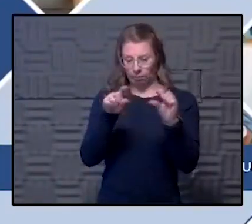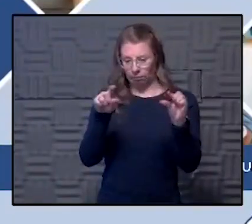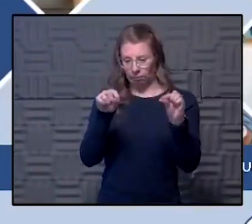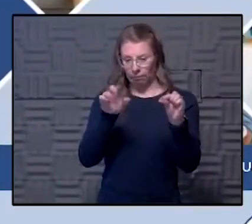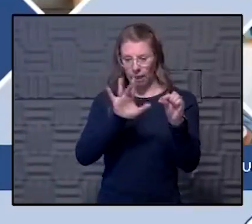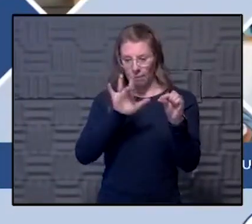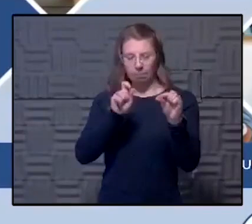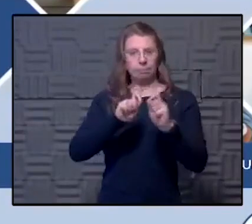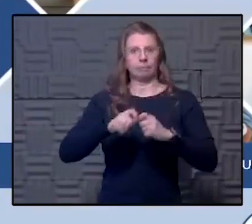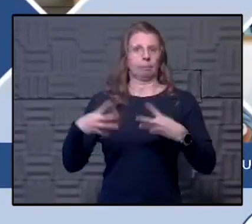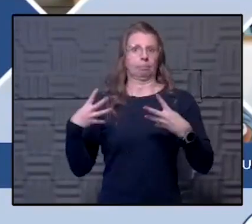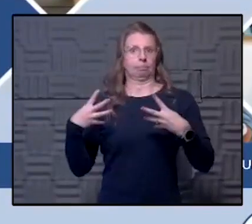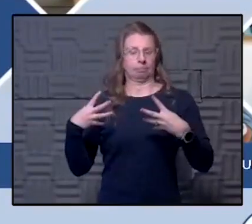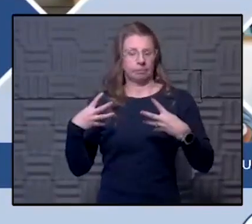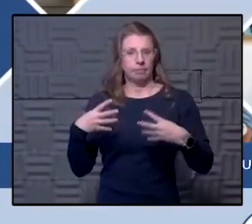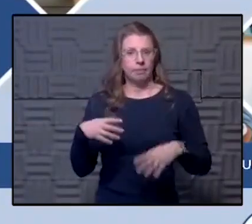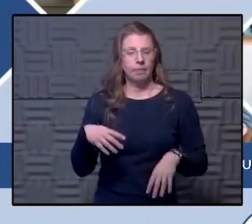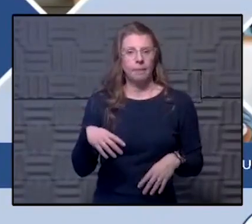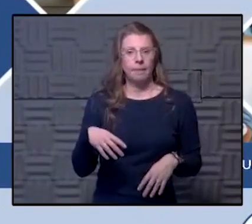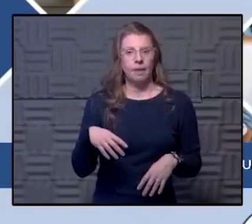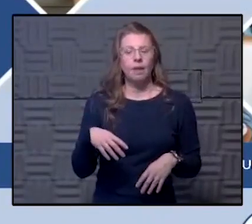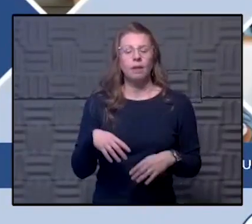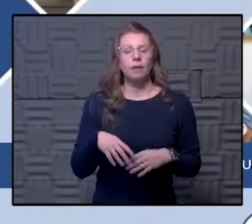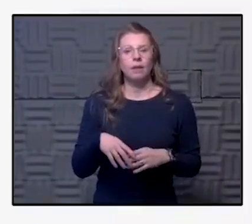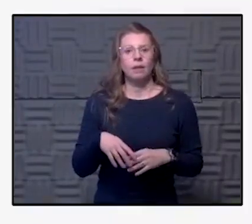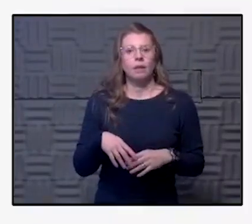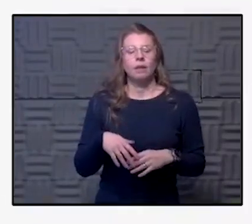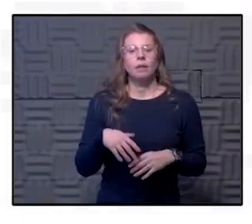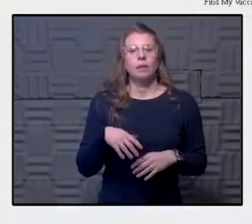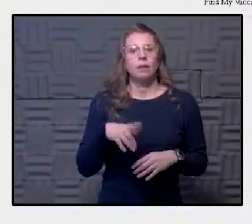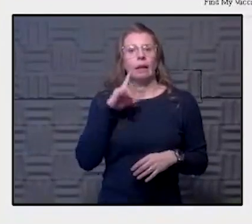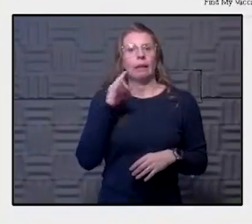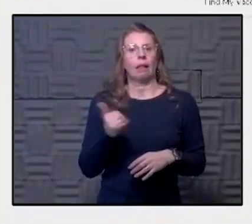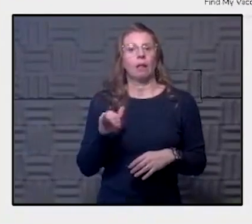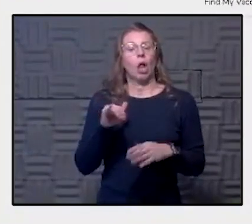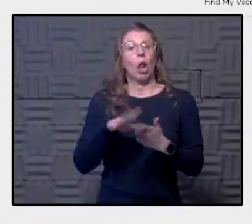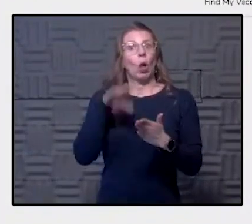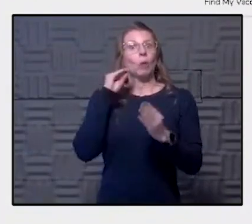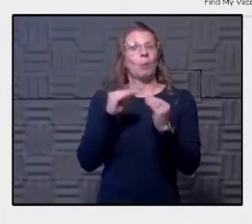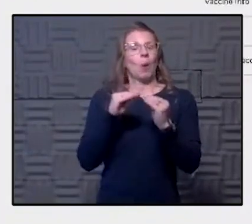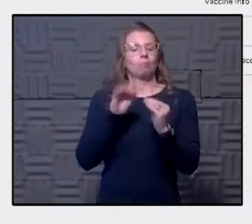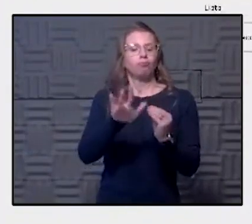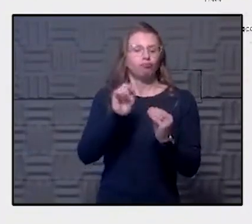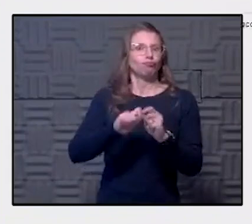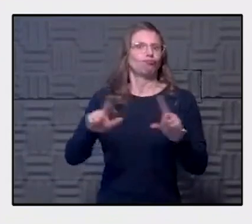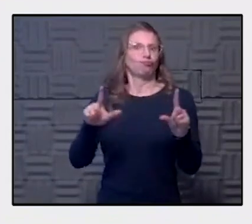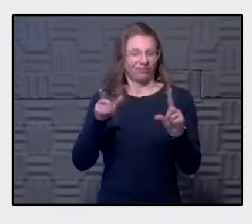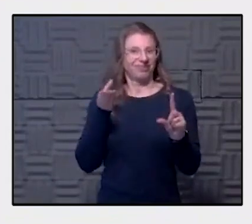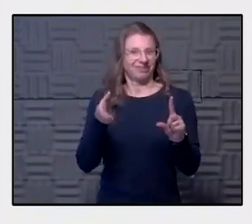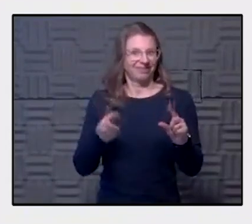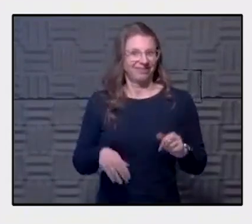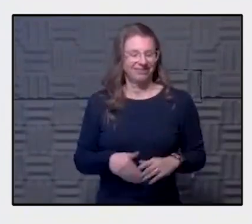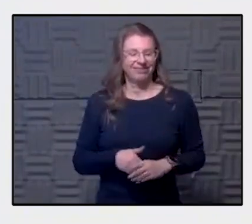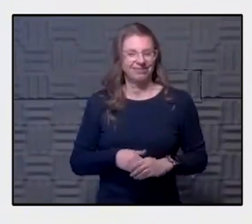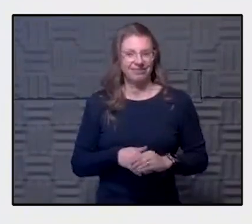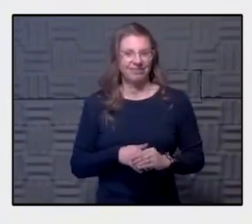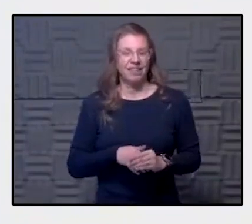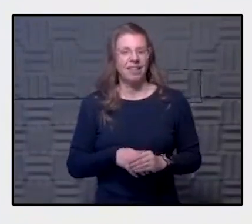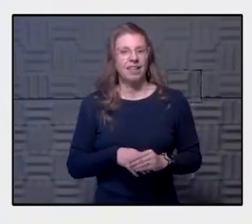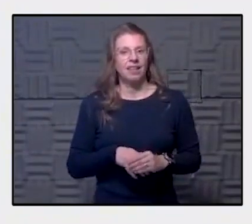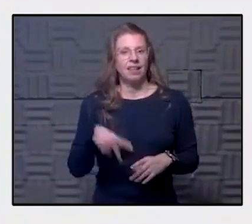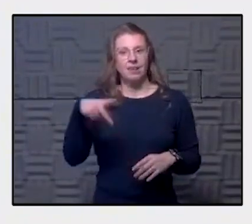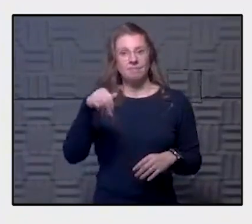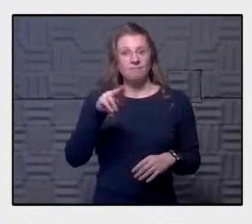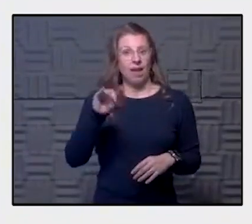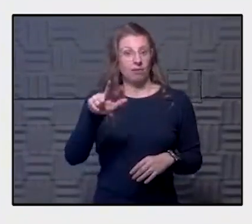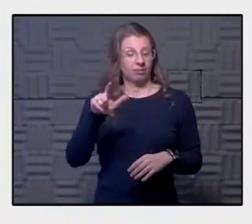data right there in that kind of goldenrod colored thing there. Learn more. There you go, and it takes you right to the panel. See, there it